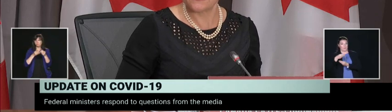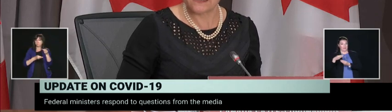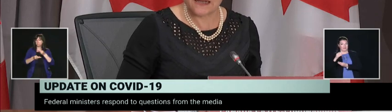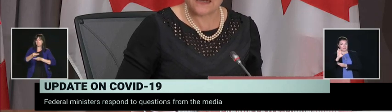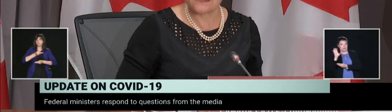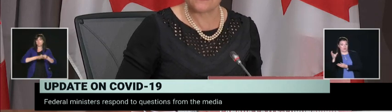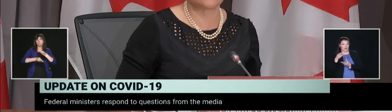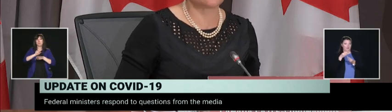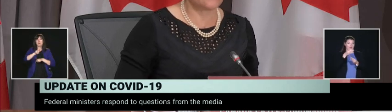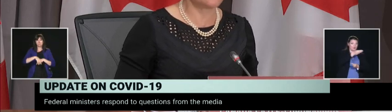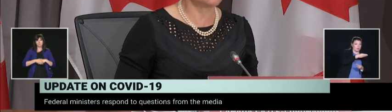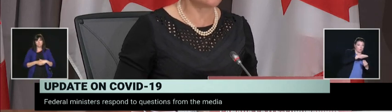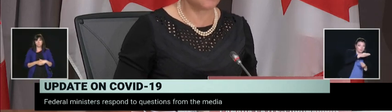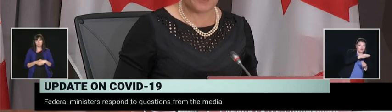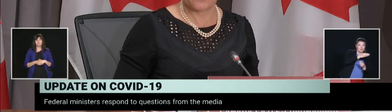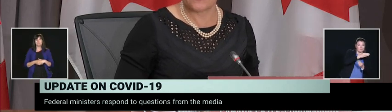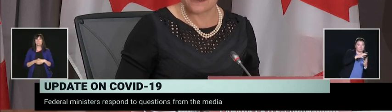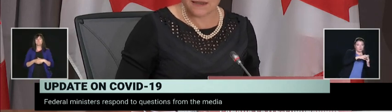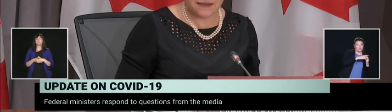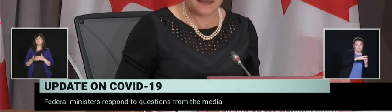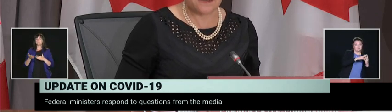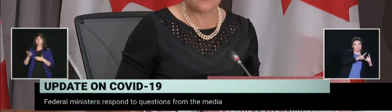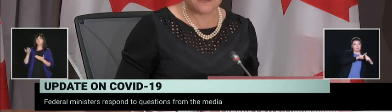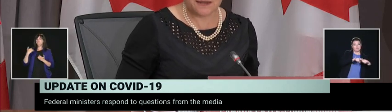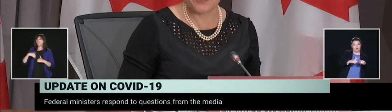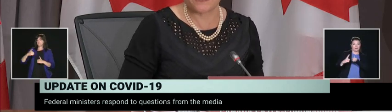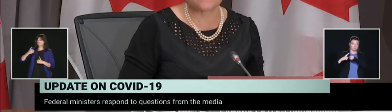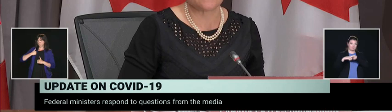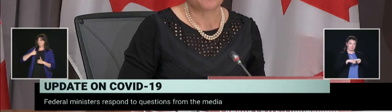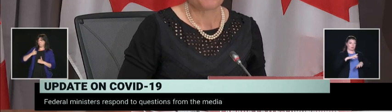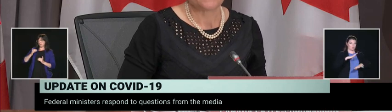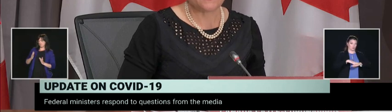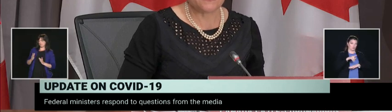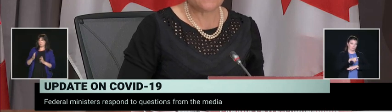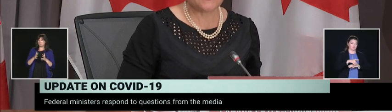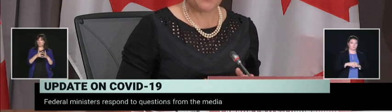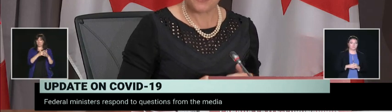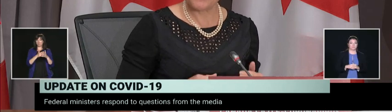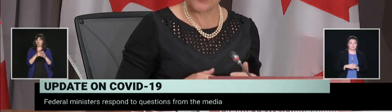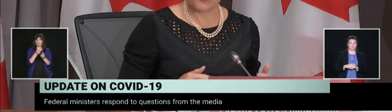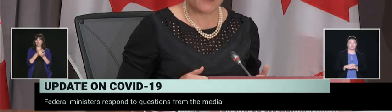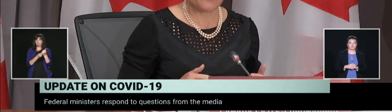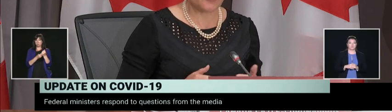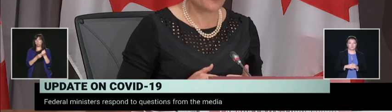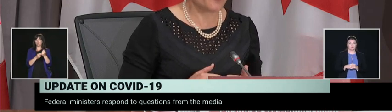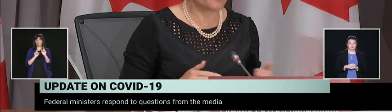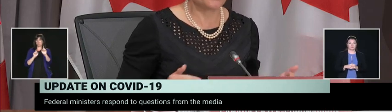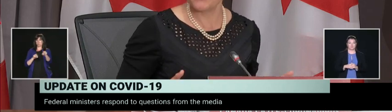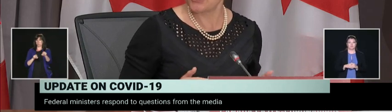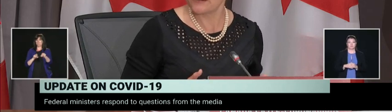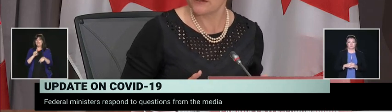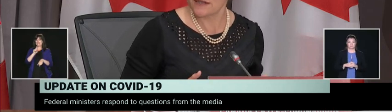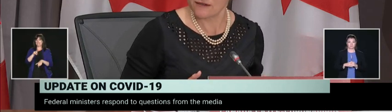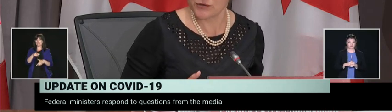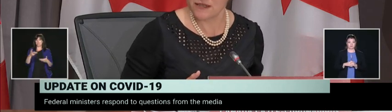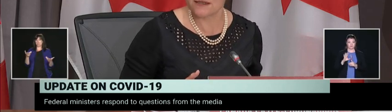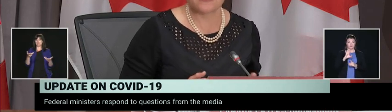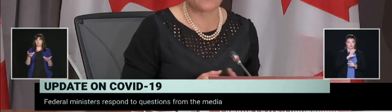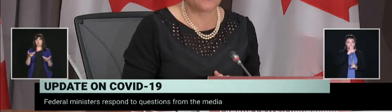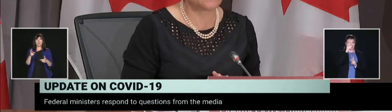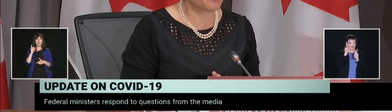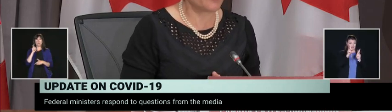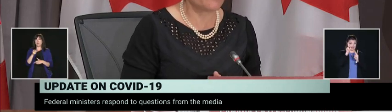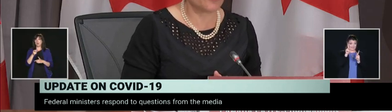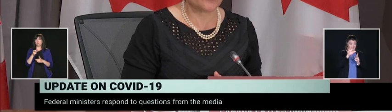both Canadians and Americans need, some of us, is to be able to travel through each other's